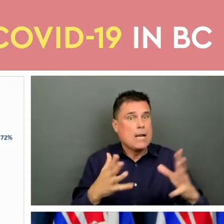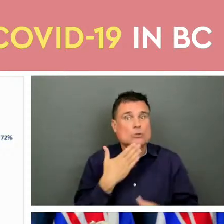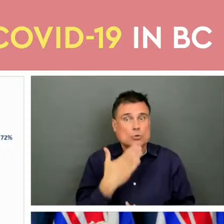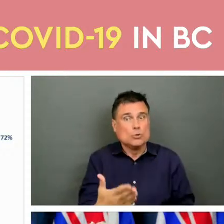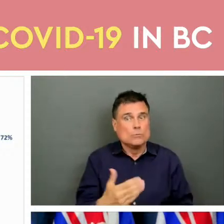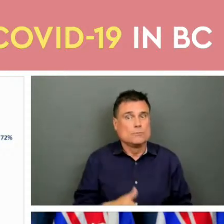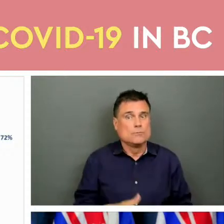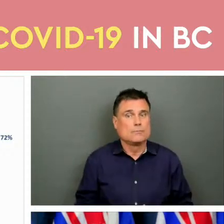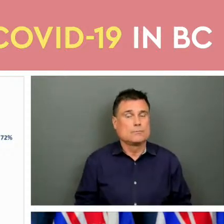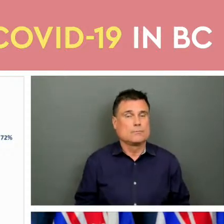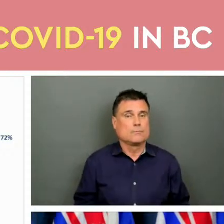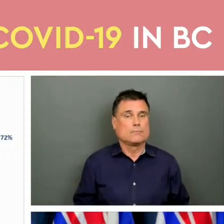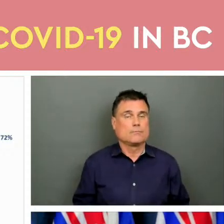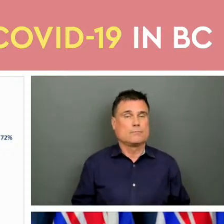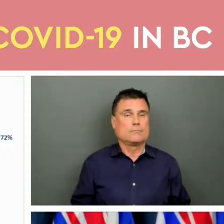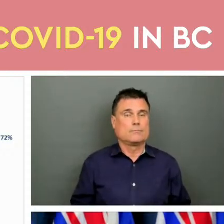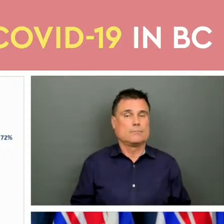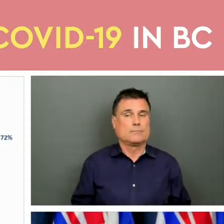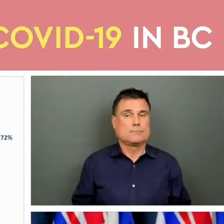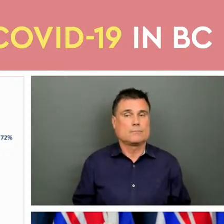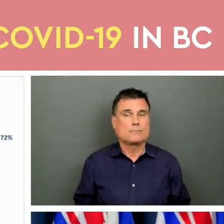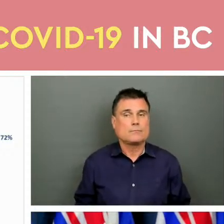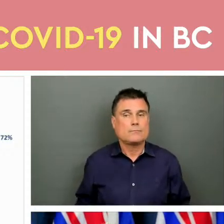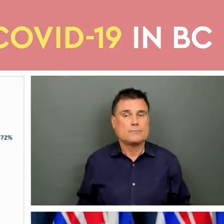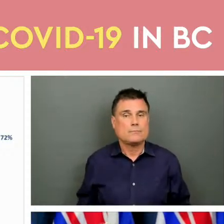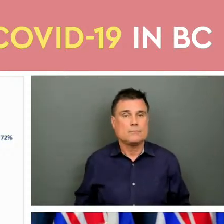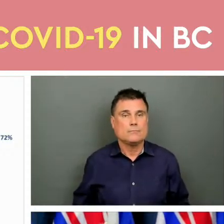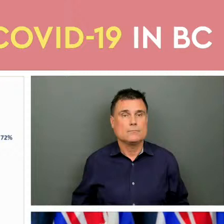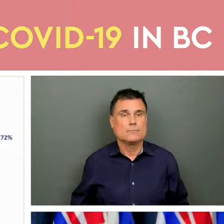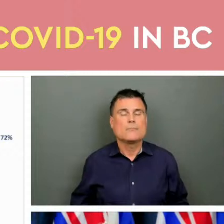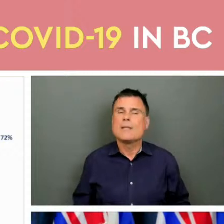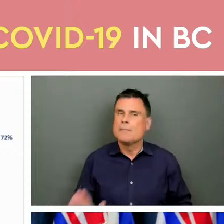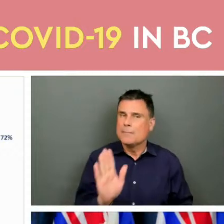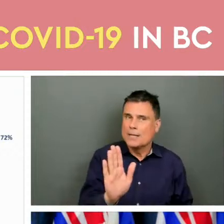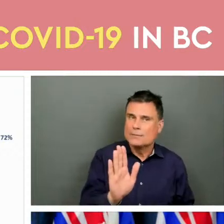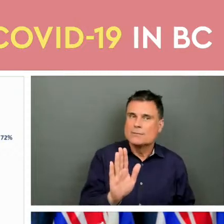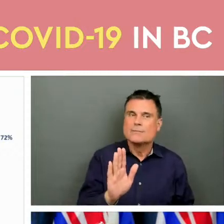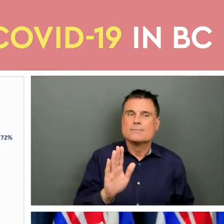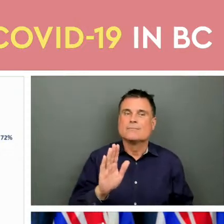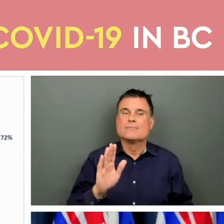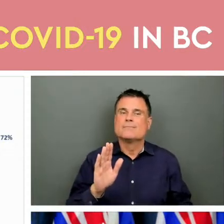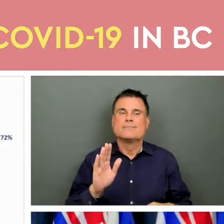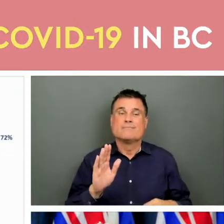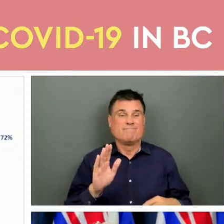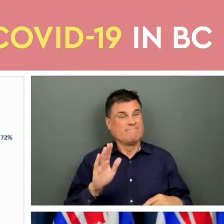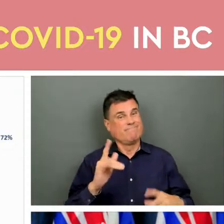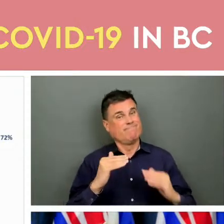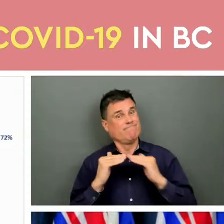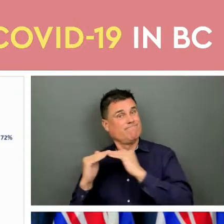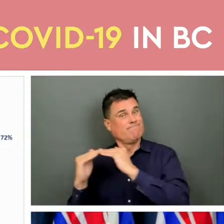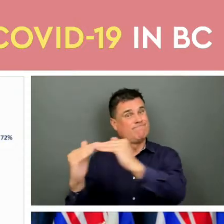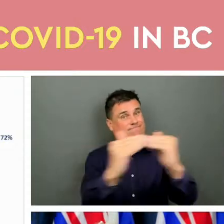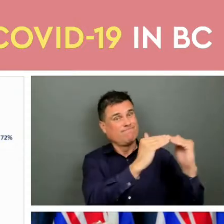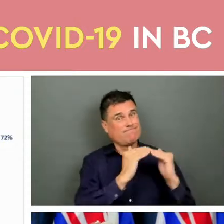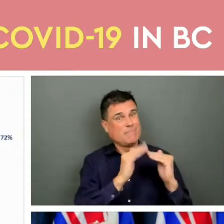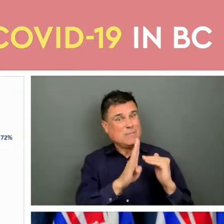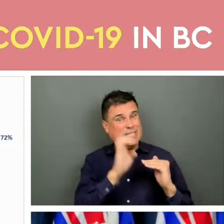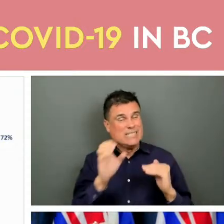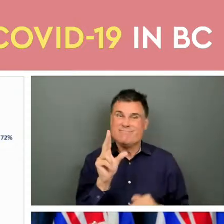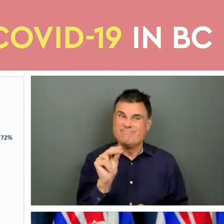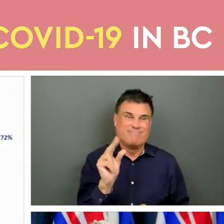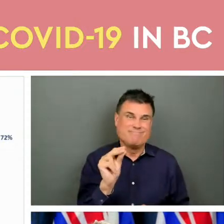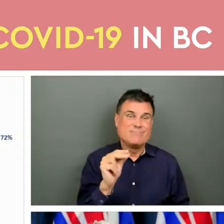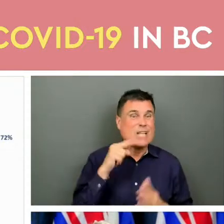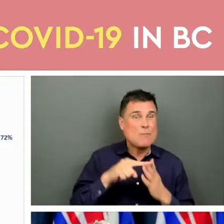doses. We also see that it's not equal across the province. And certainly in some areas, in northern health and